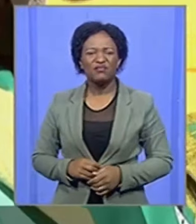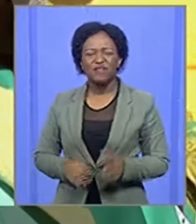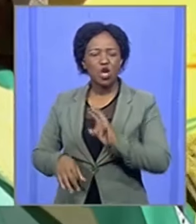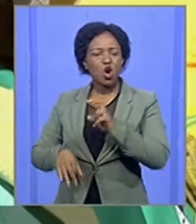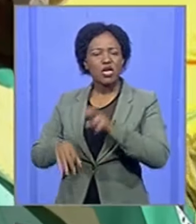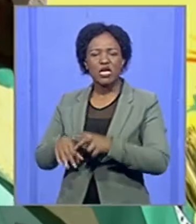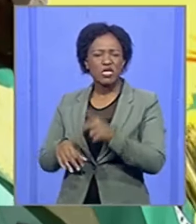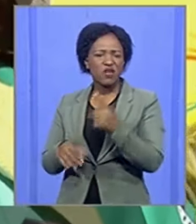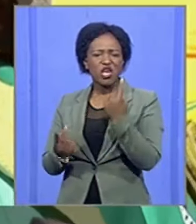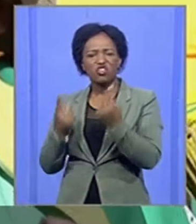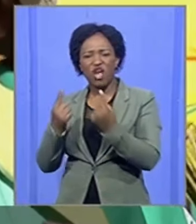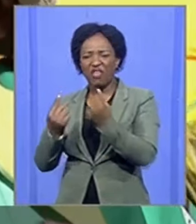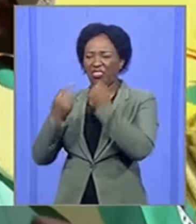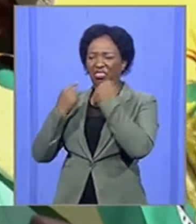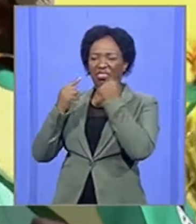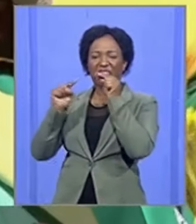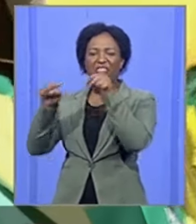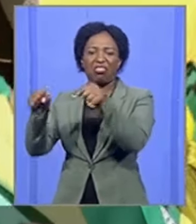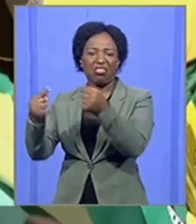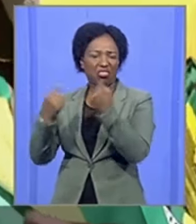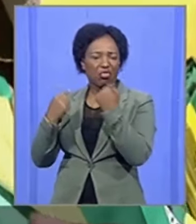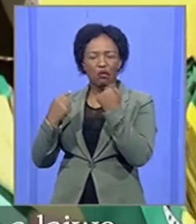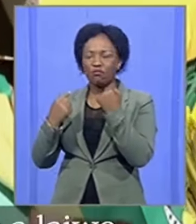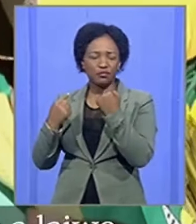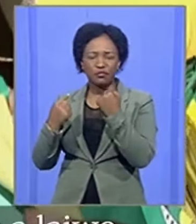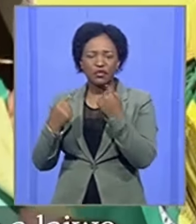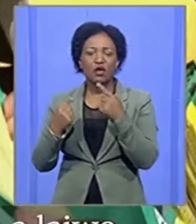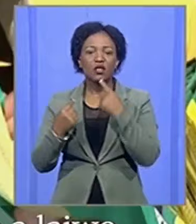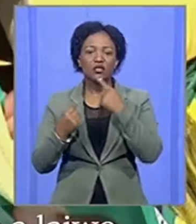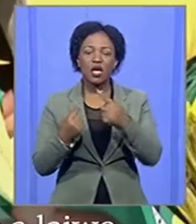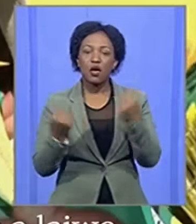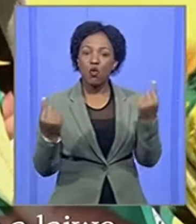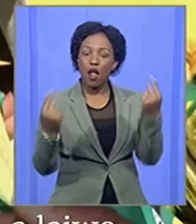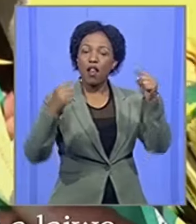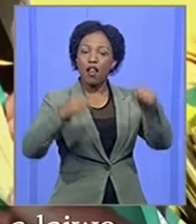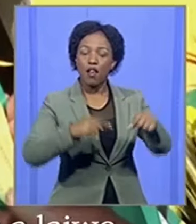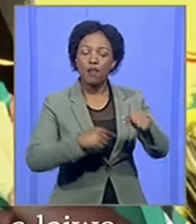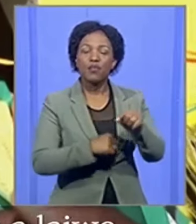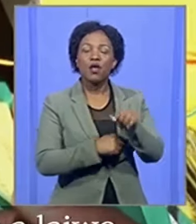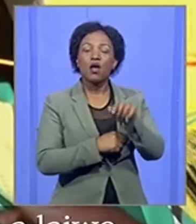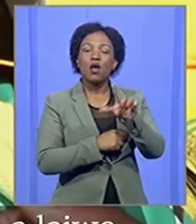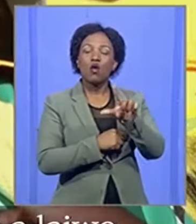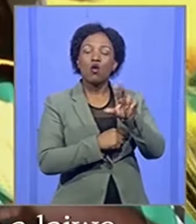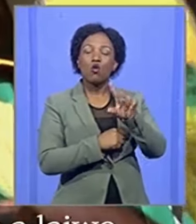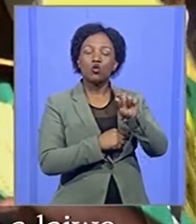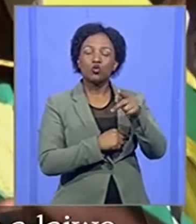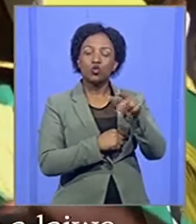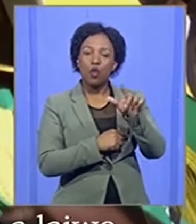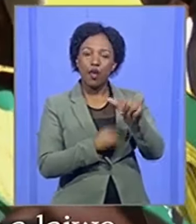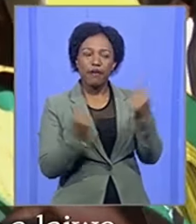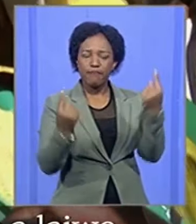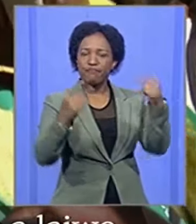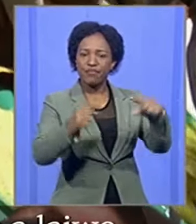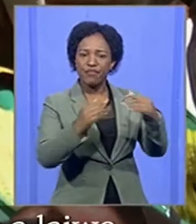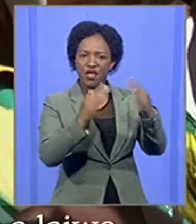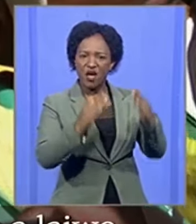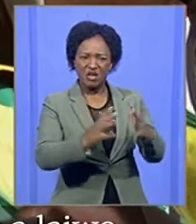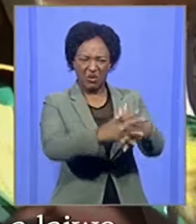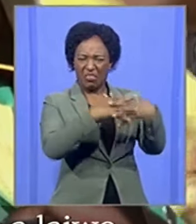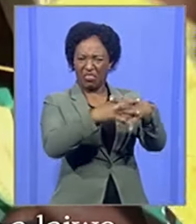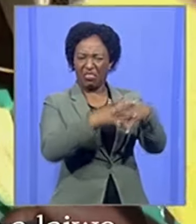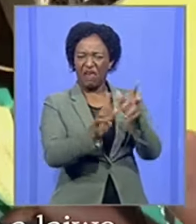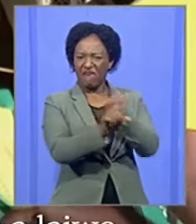So what they thought they will get out of the disciplinary process at Luthuli House, violence, anarchy and turning our headquarters into a